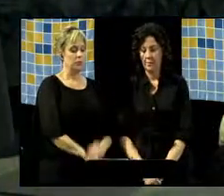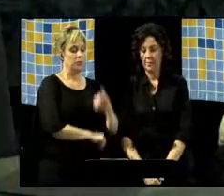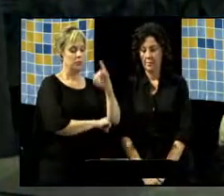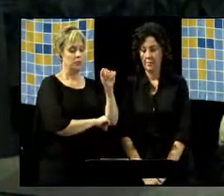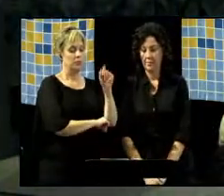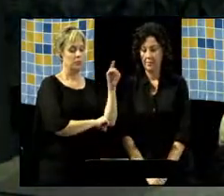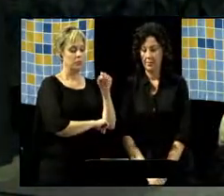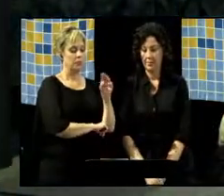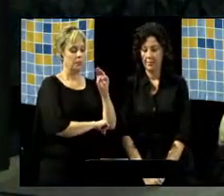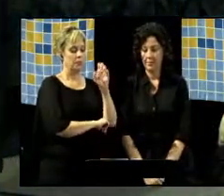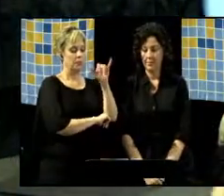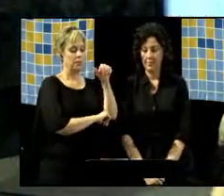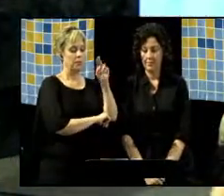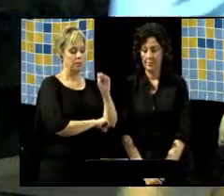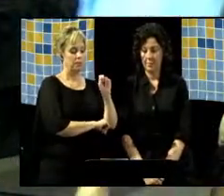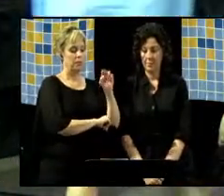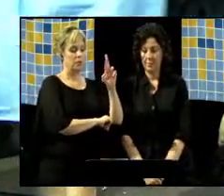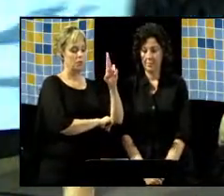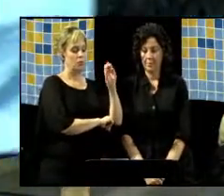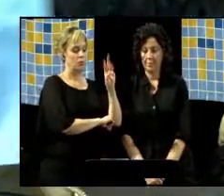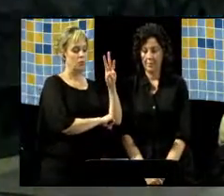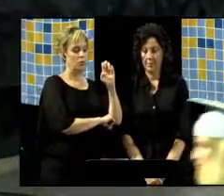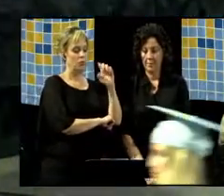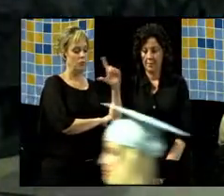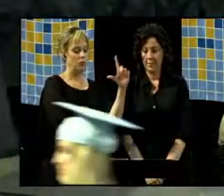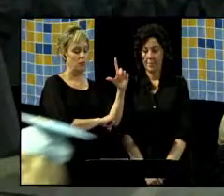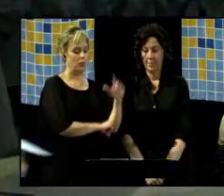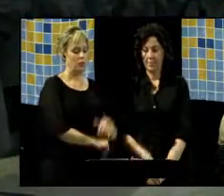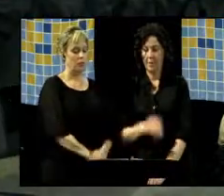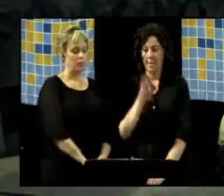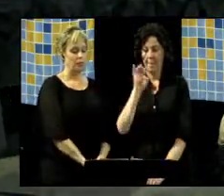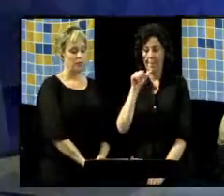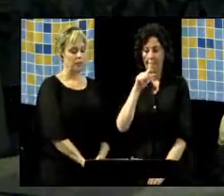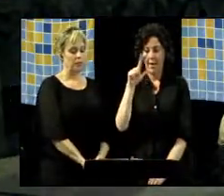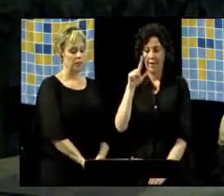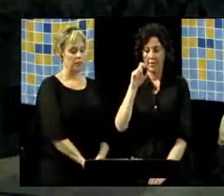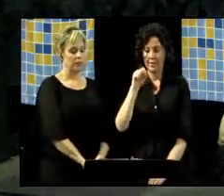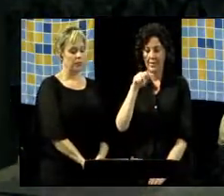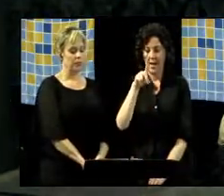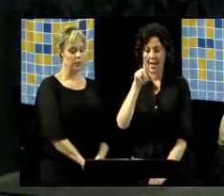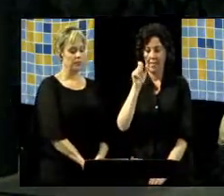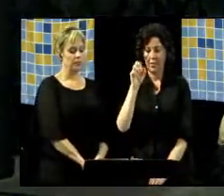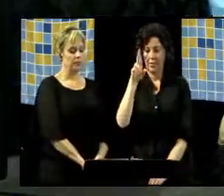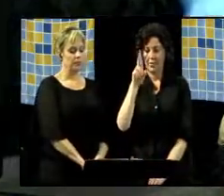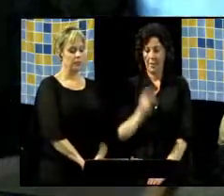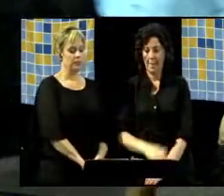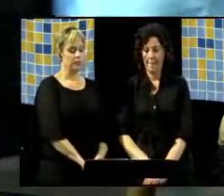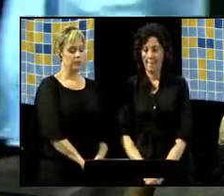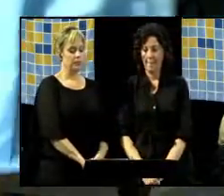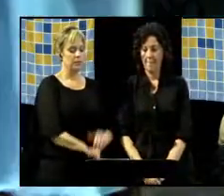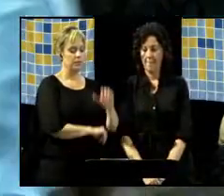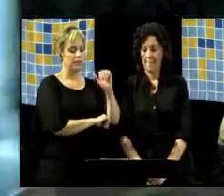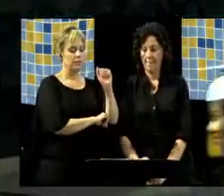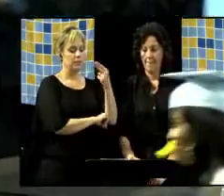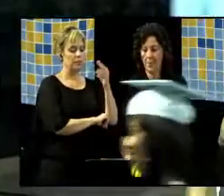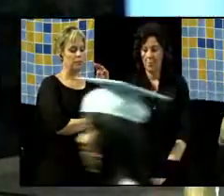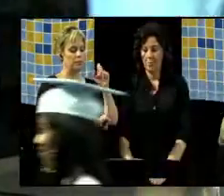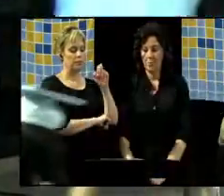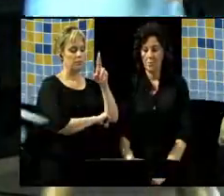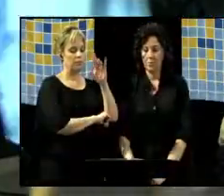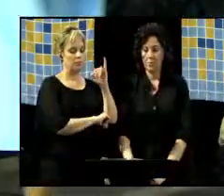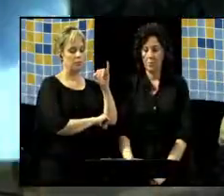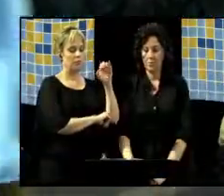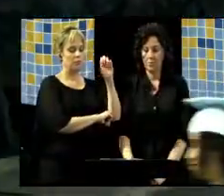Jasmine Brianna Chanel Rowell, Michael Richie Sadler, Amari